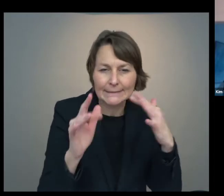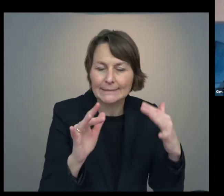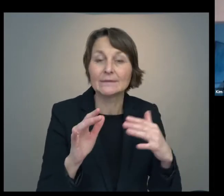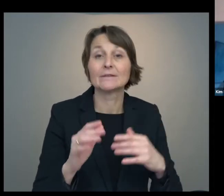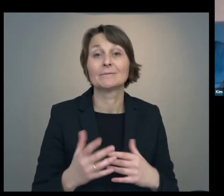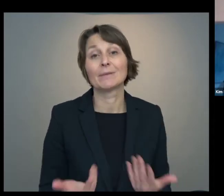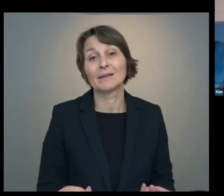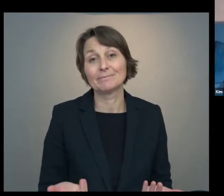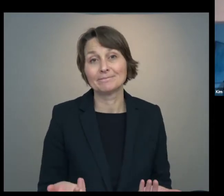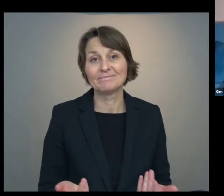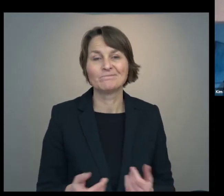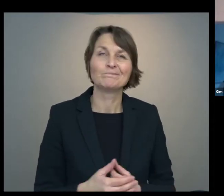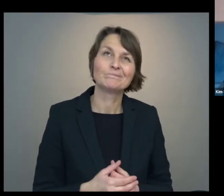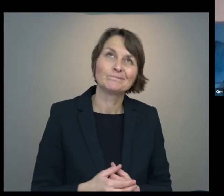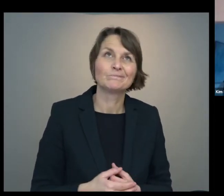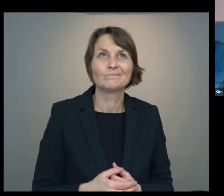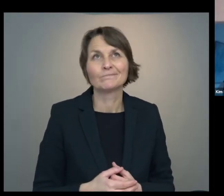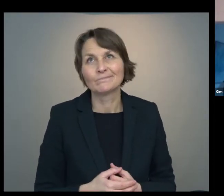of